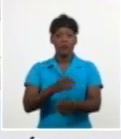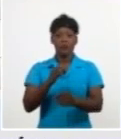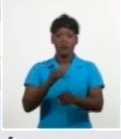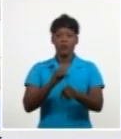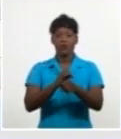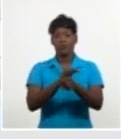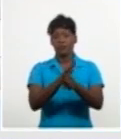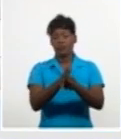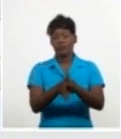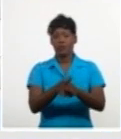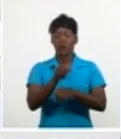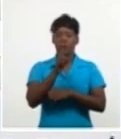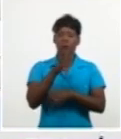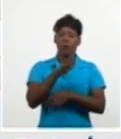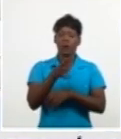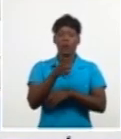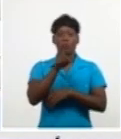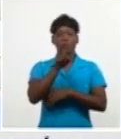And that is